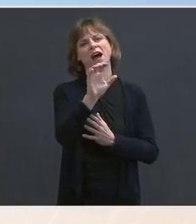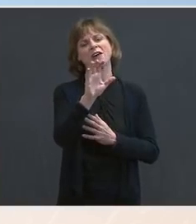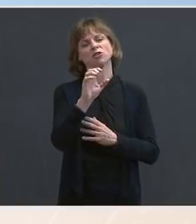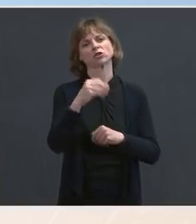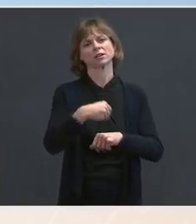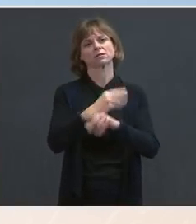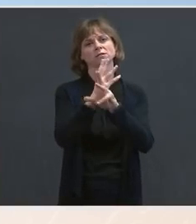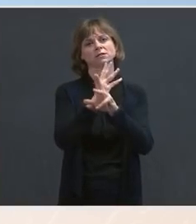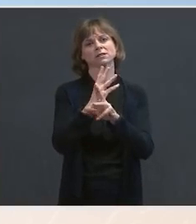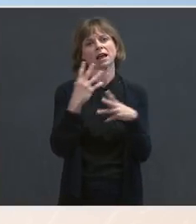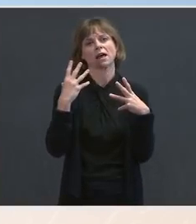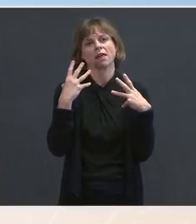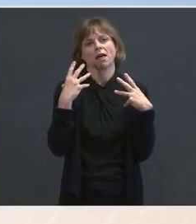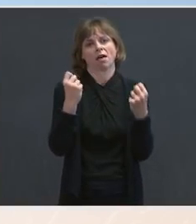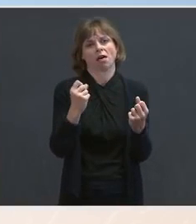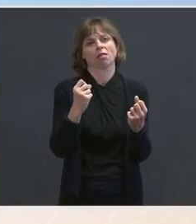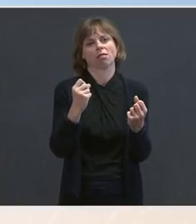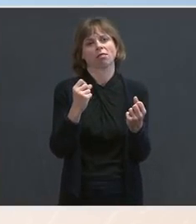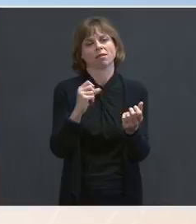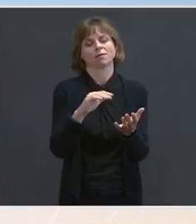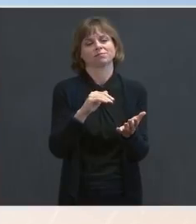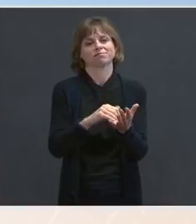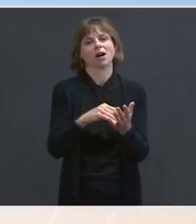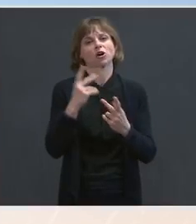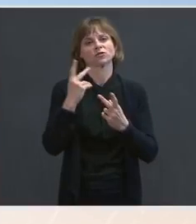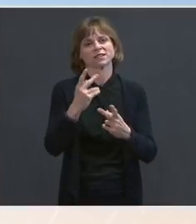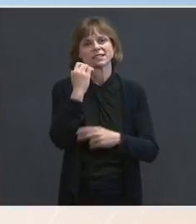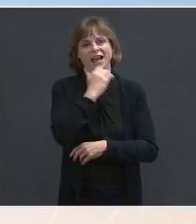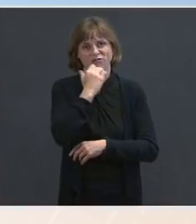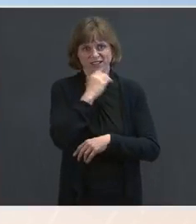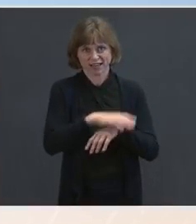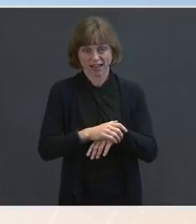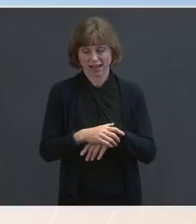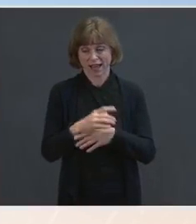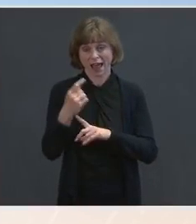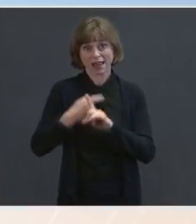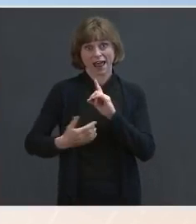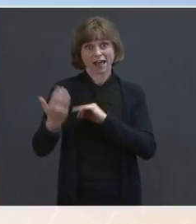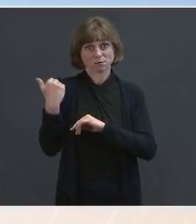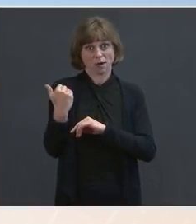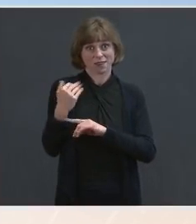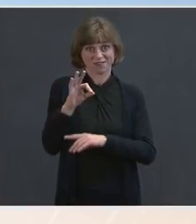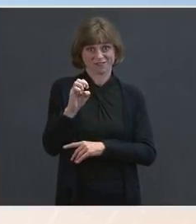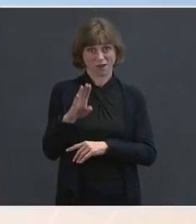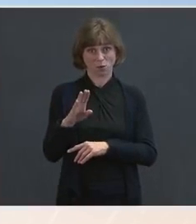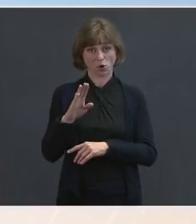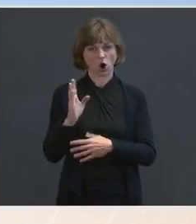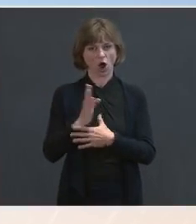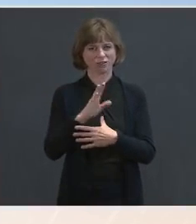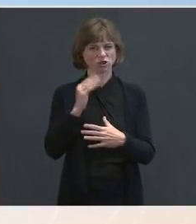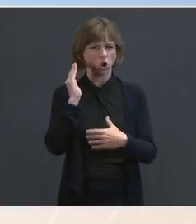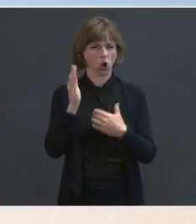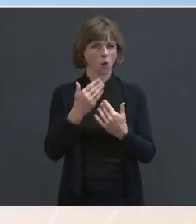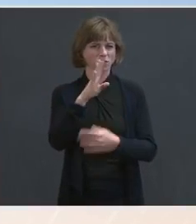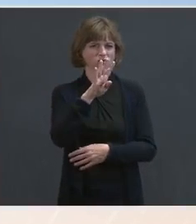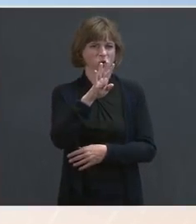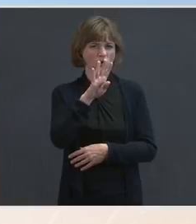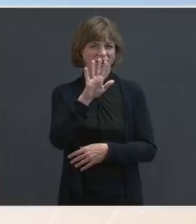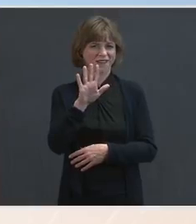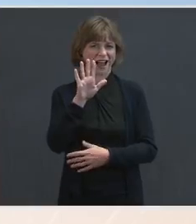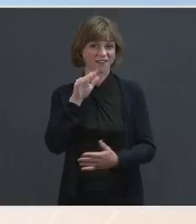day. Last month, February, we averaged nearly 45,000 such visits a